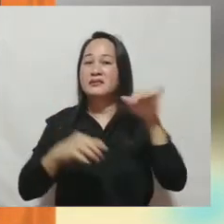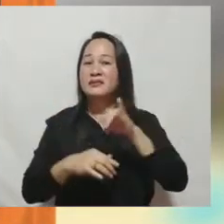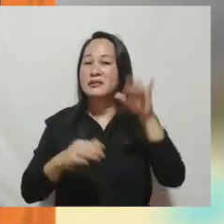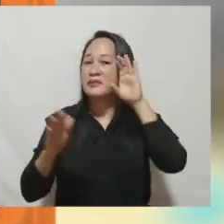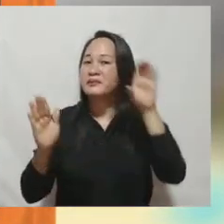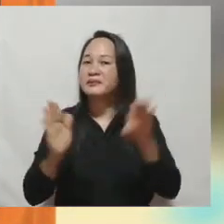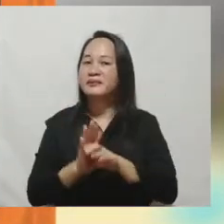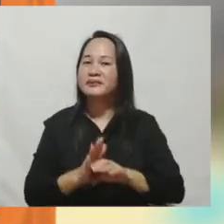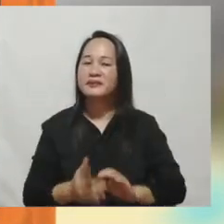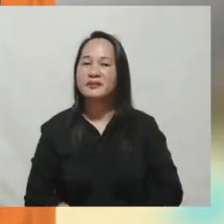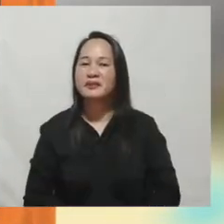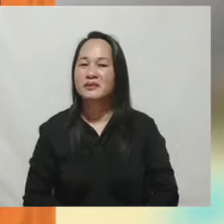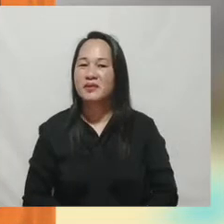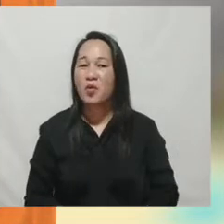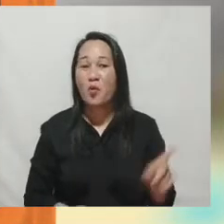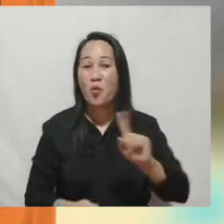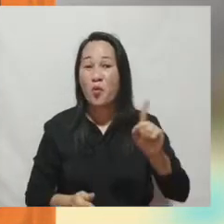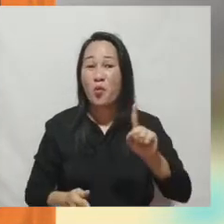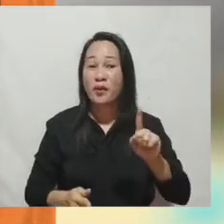What do you call that action?